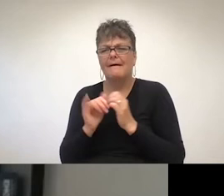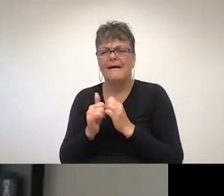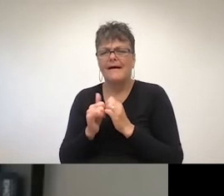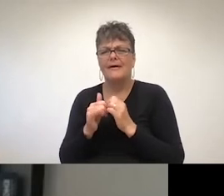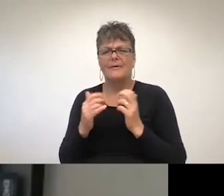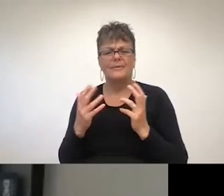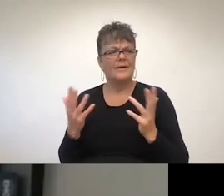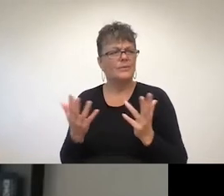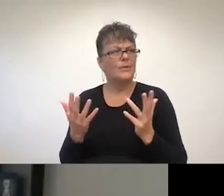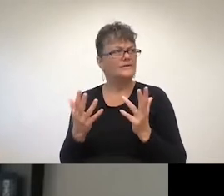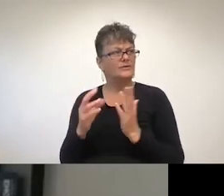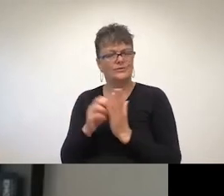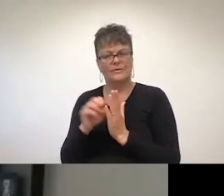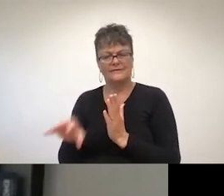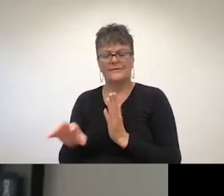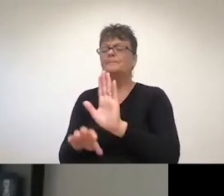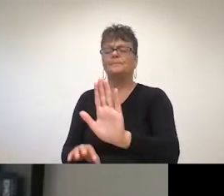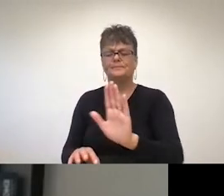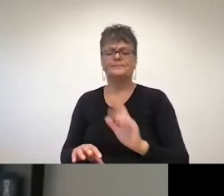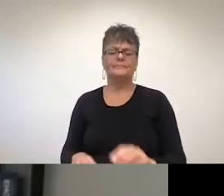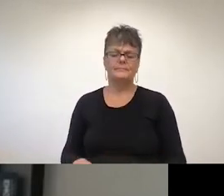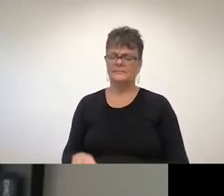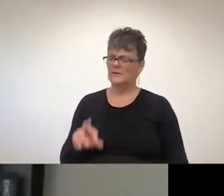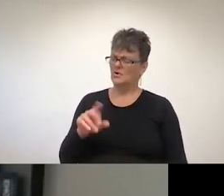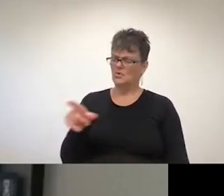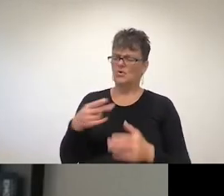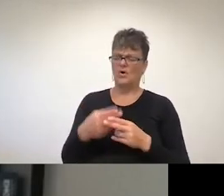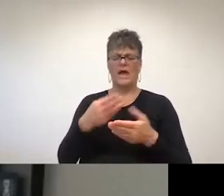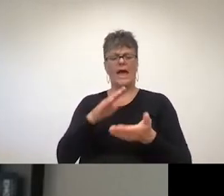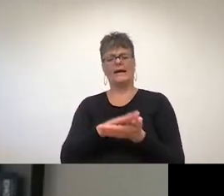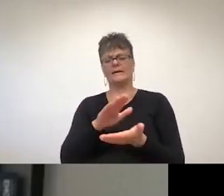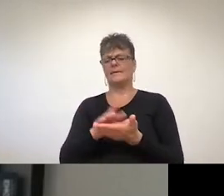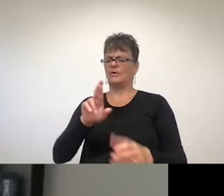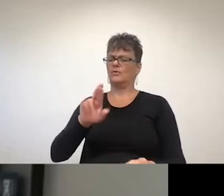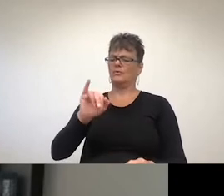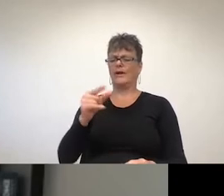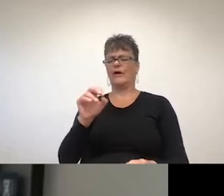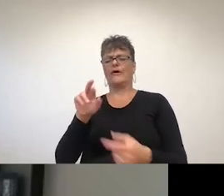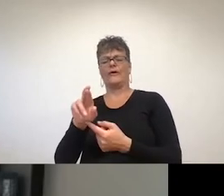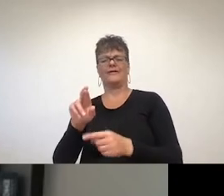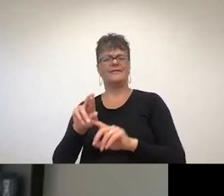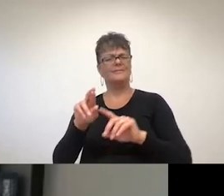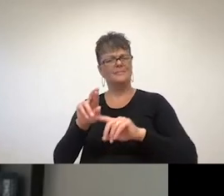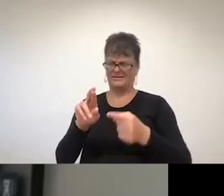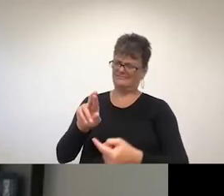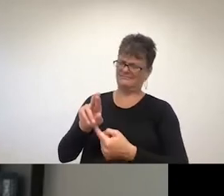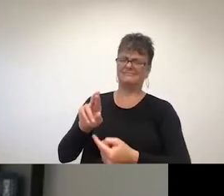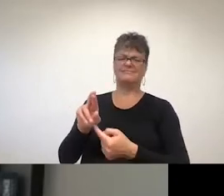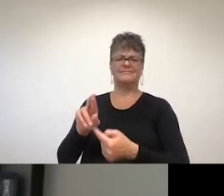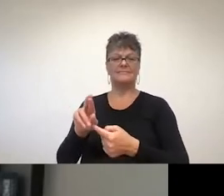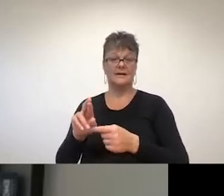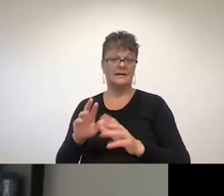is a tricky word these days. During the pandemic, in the pursuit of empathy and flexibility, some of us pared back